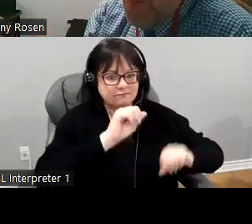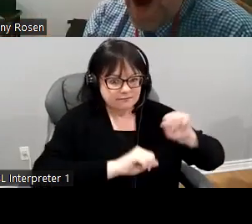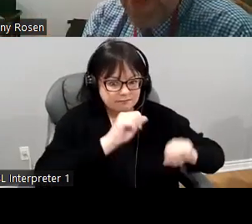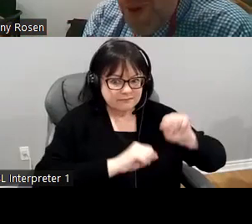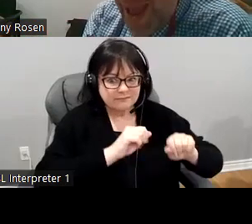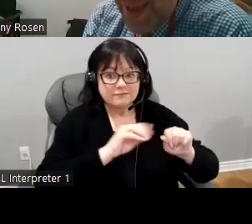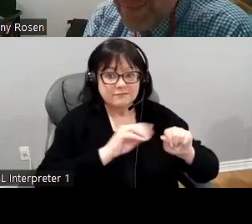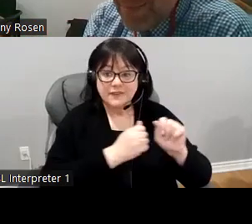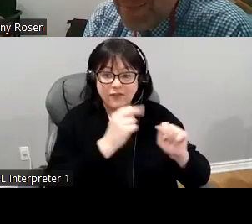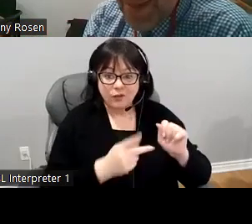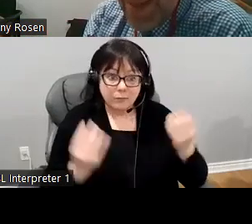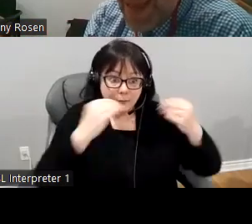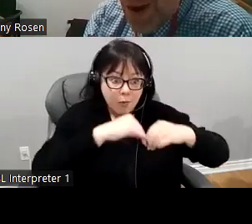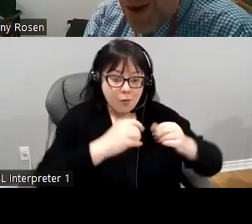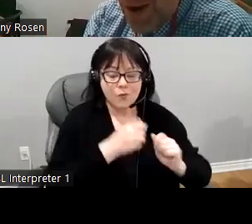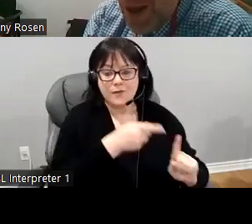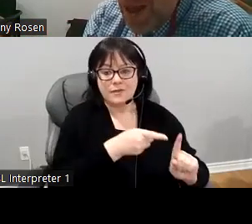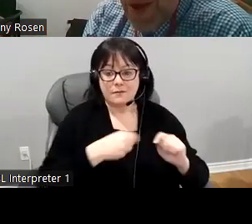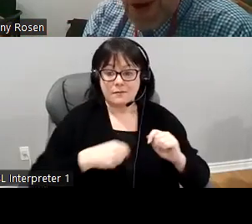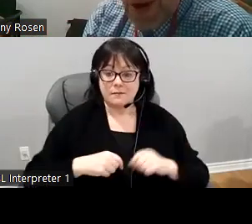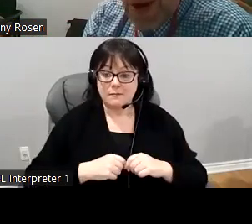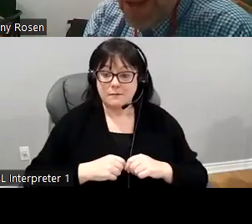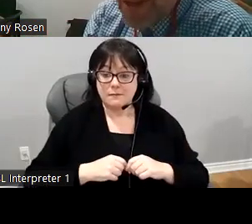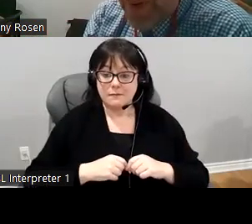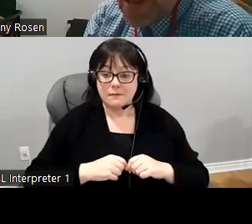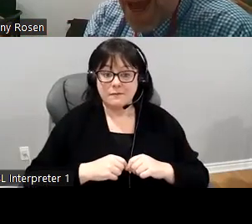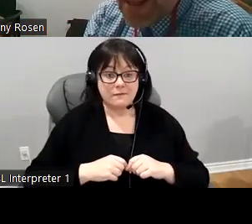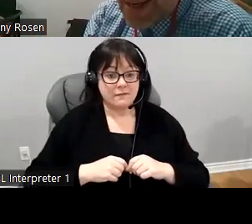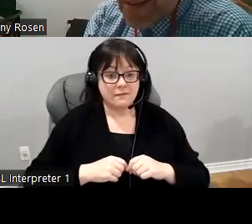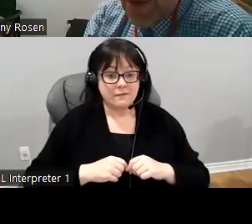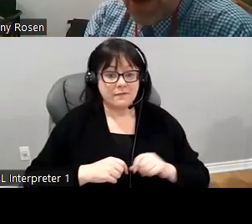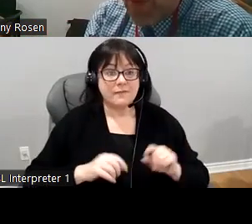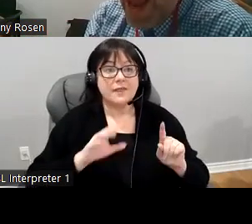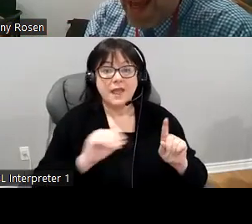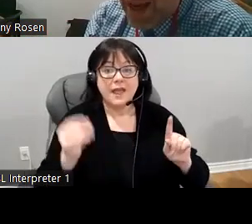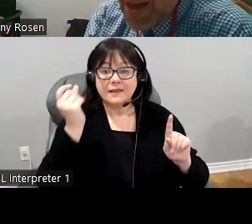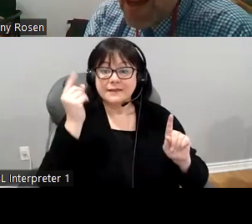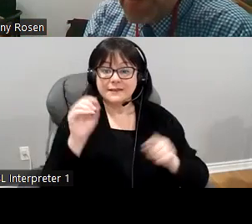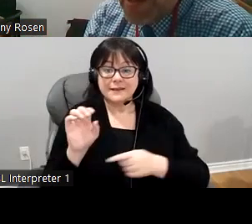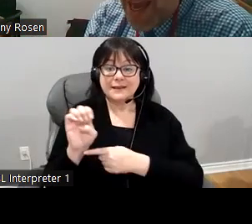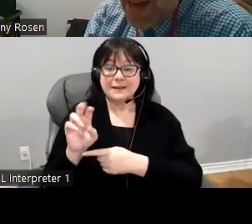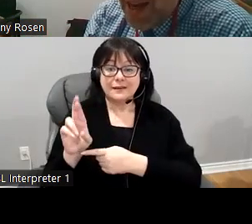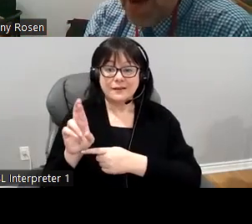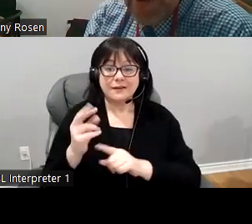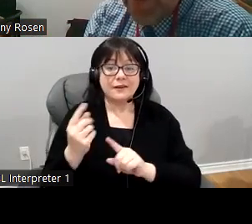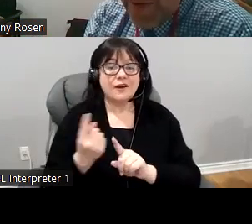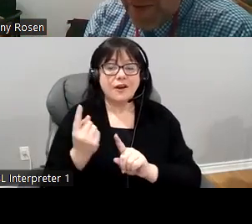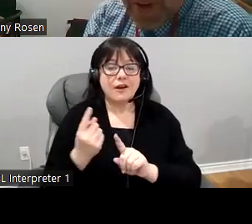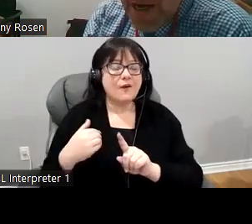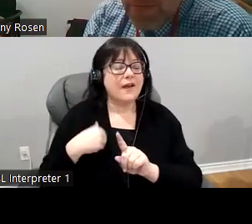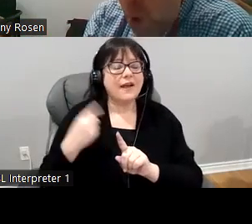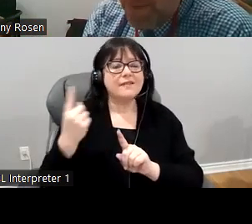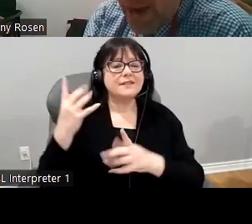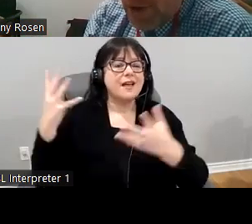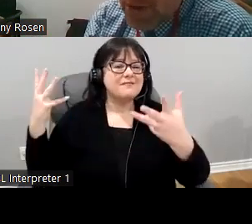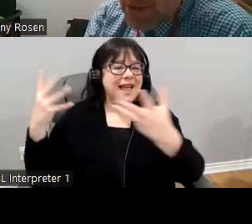And oh, by the way, in the ER, there's always a bus accident that's just waiting to send in